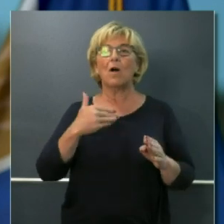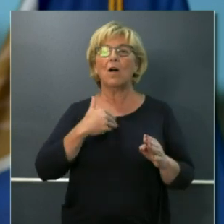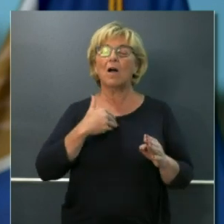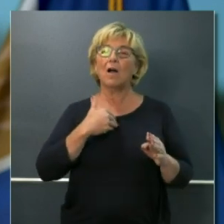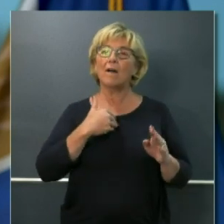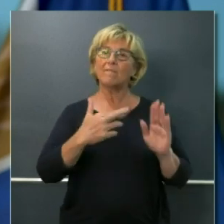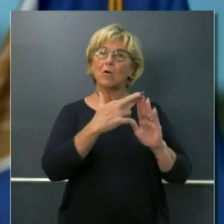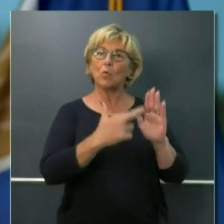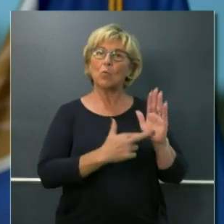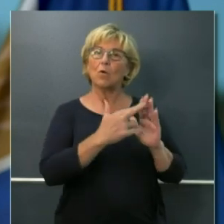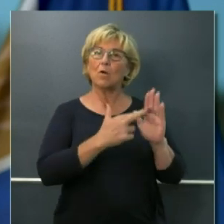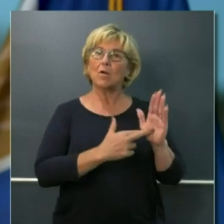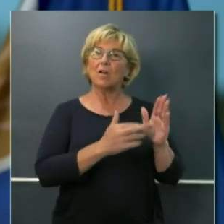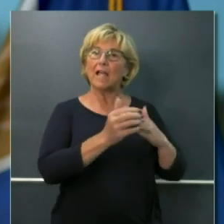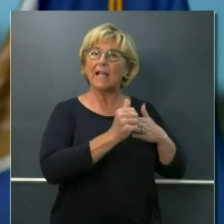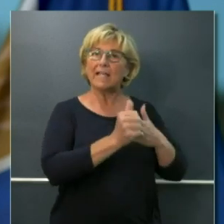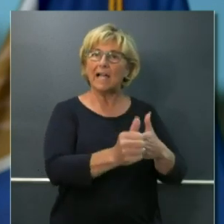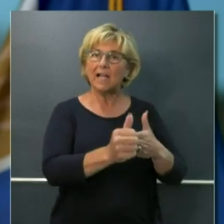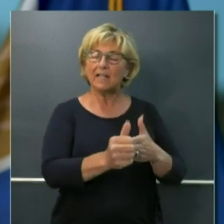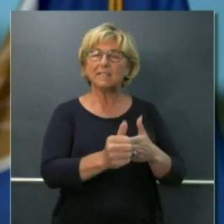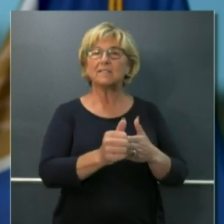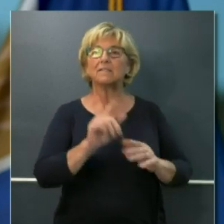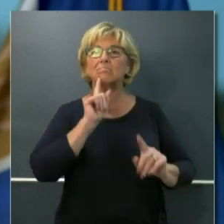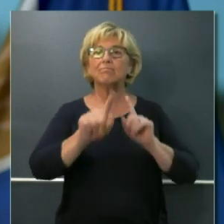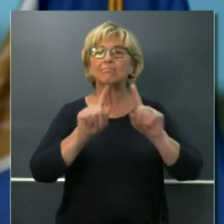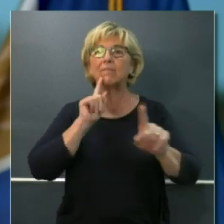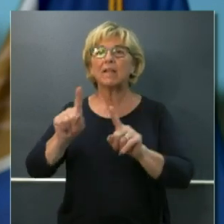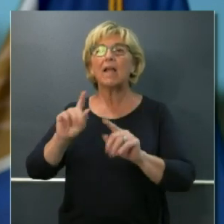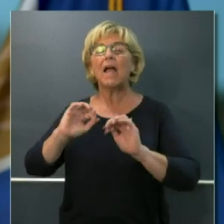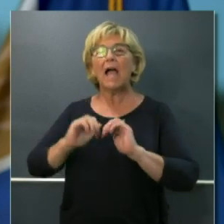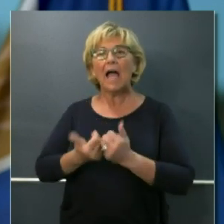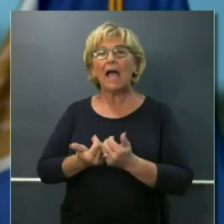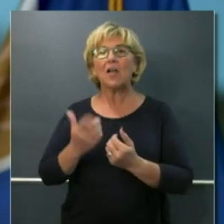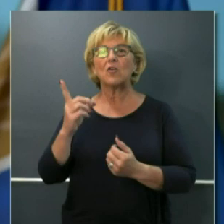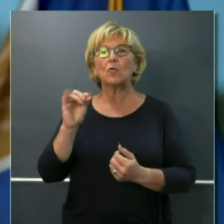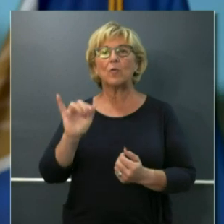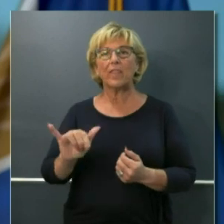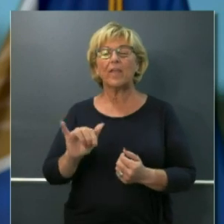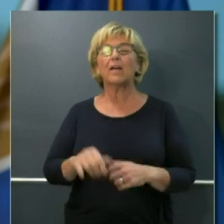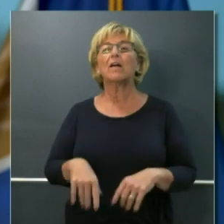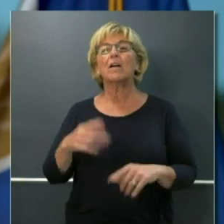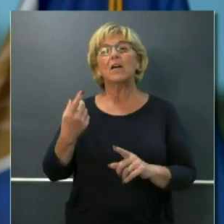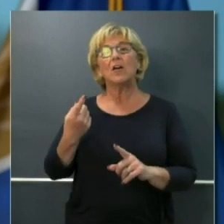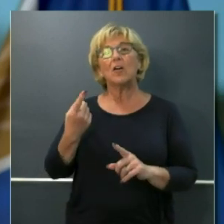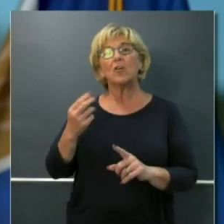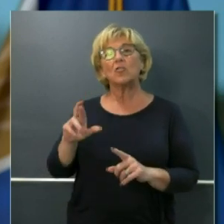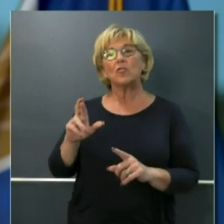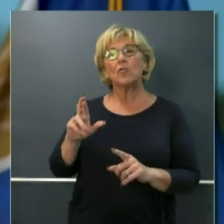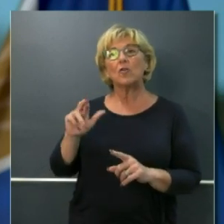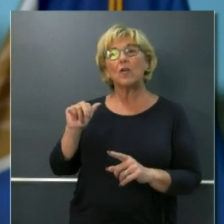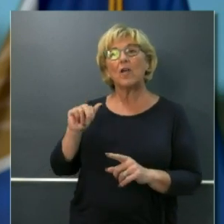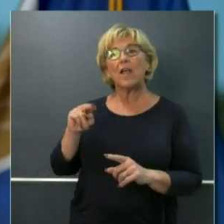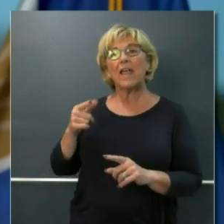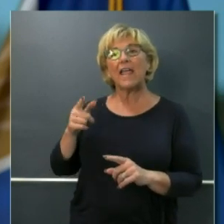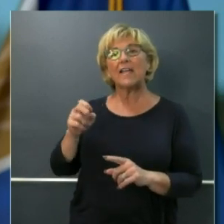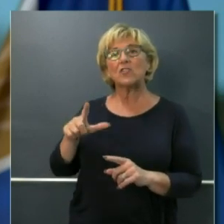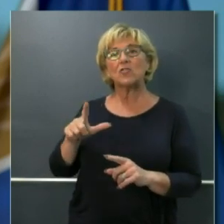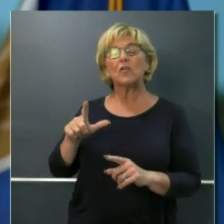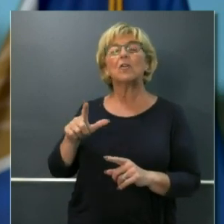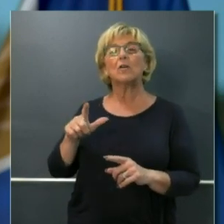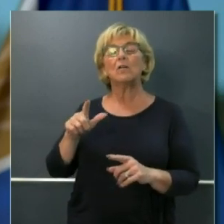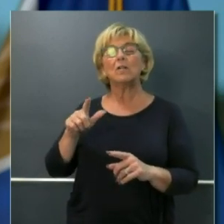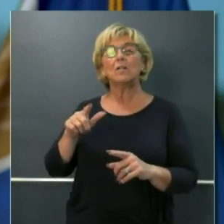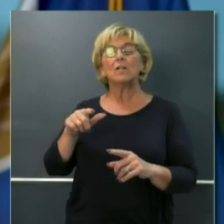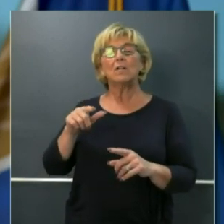and it is organized in a very deliberative way. That's the job of Dr. Angel. She runs Department of Public Health in the state of California. It's